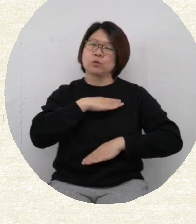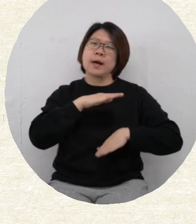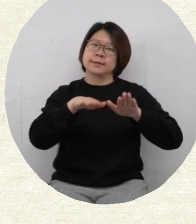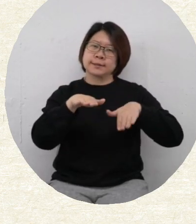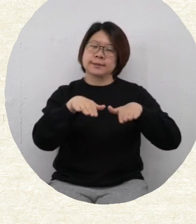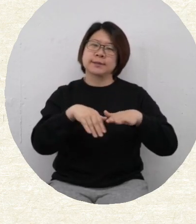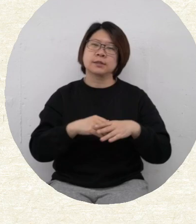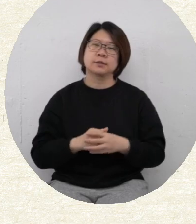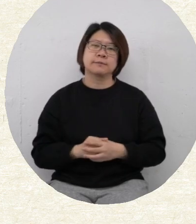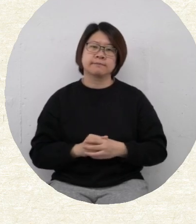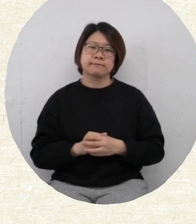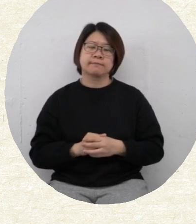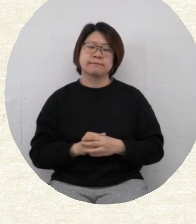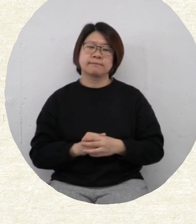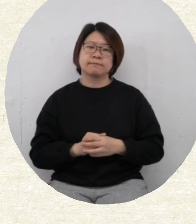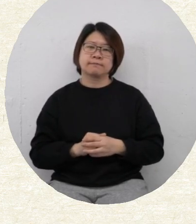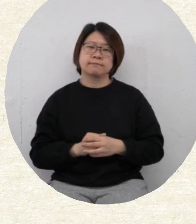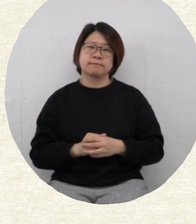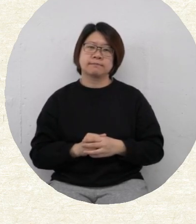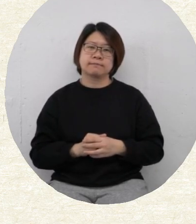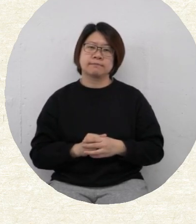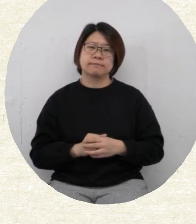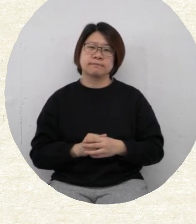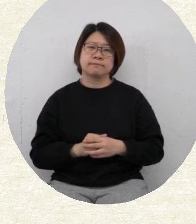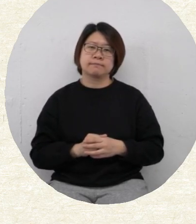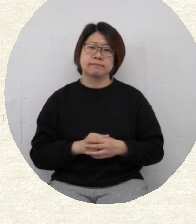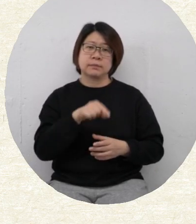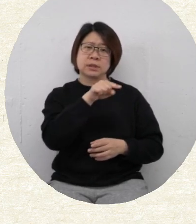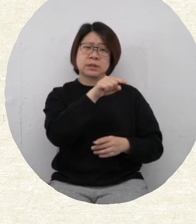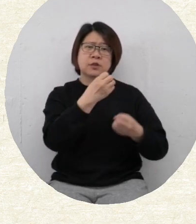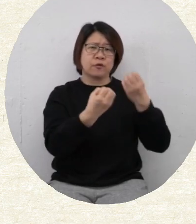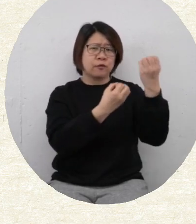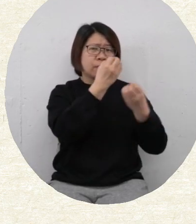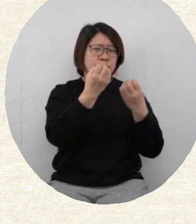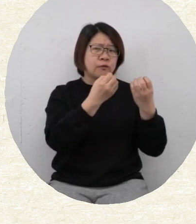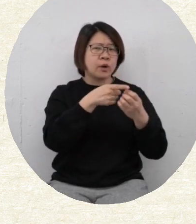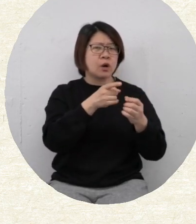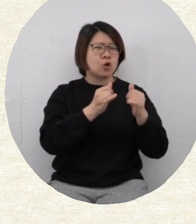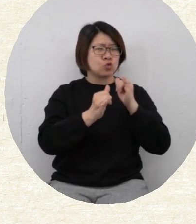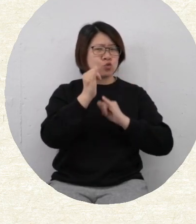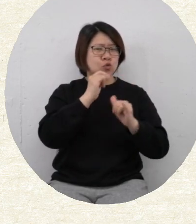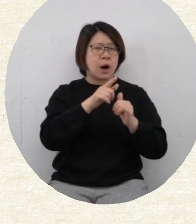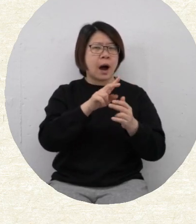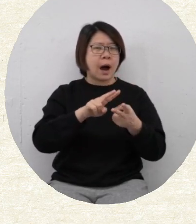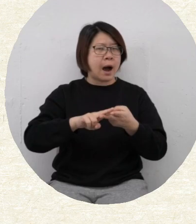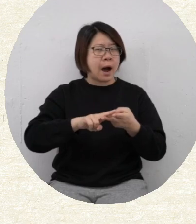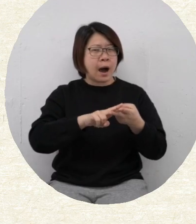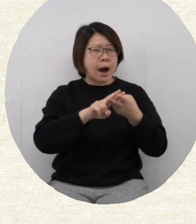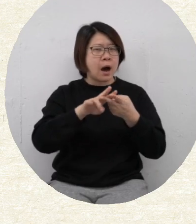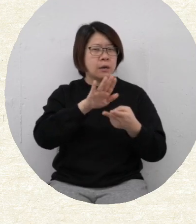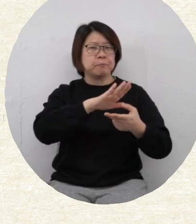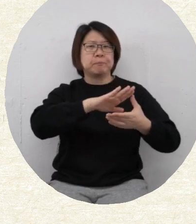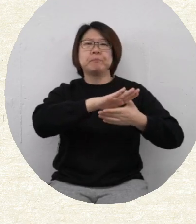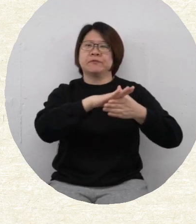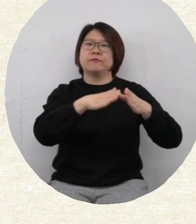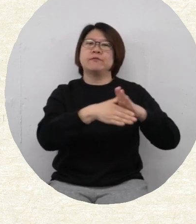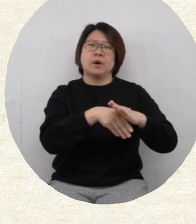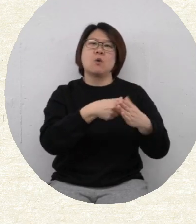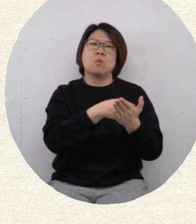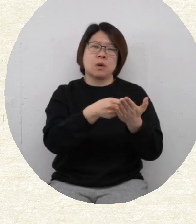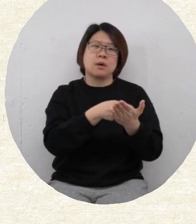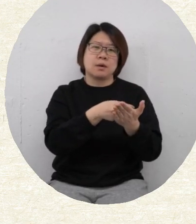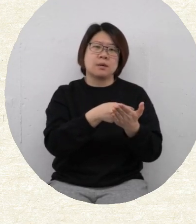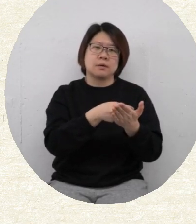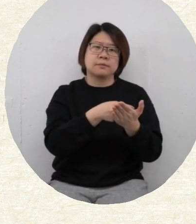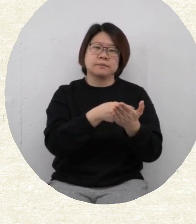referencing woodblock printed books. So I wanted to kind of reference the fact that I'm looking at a reproduction of an